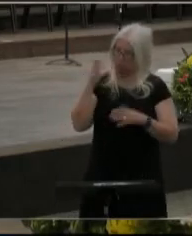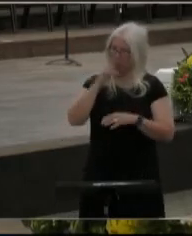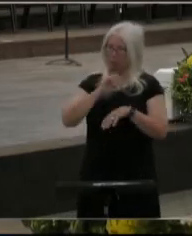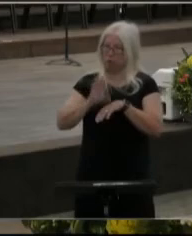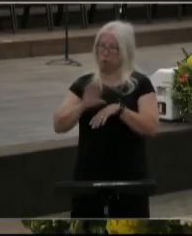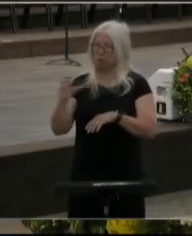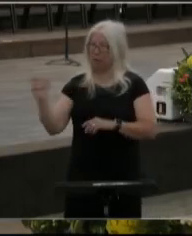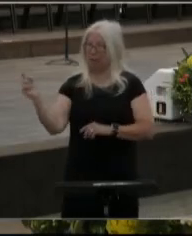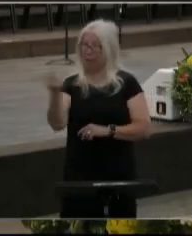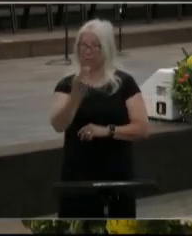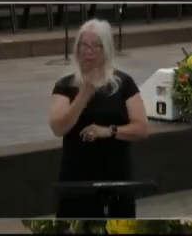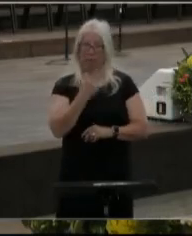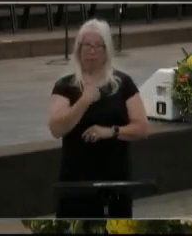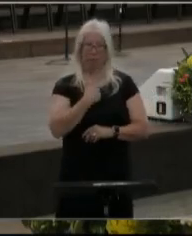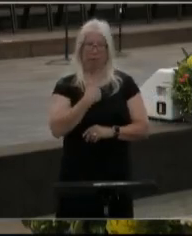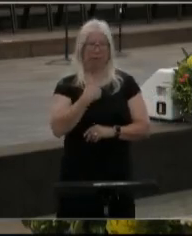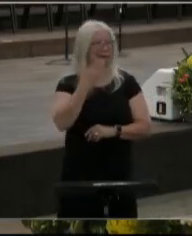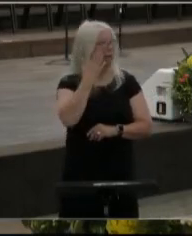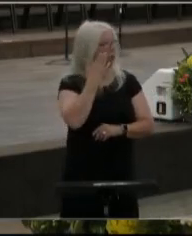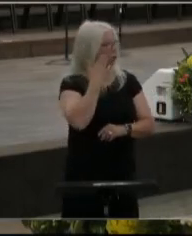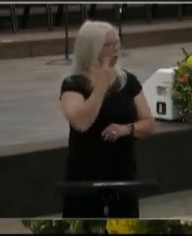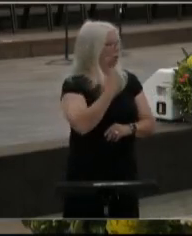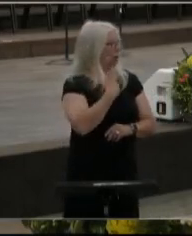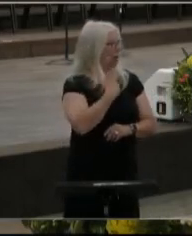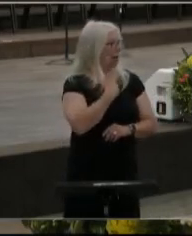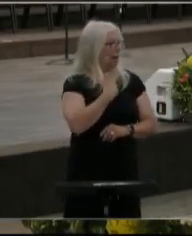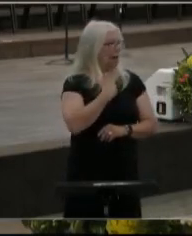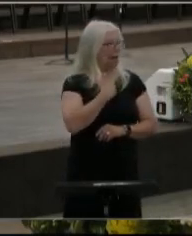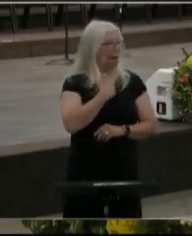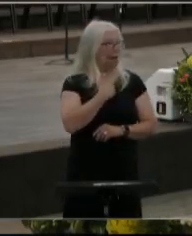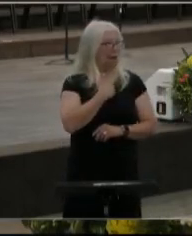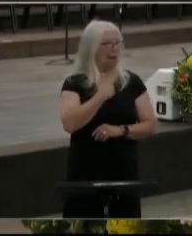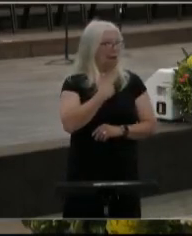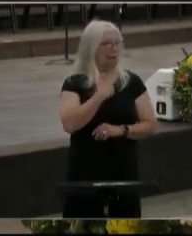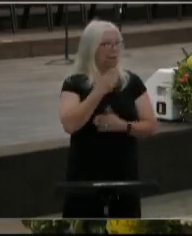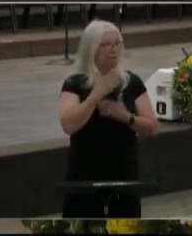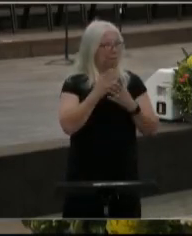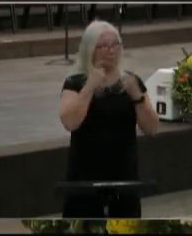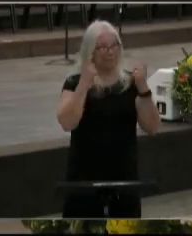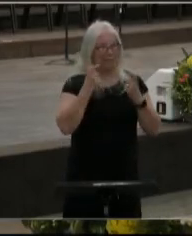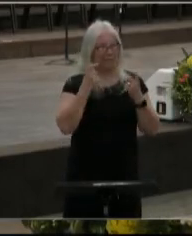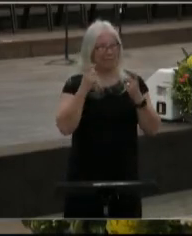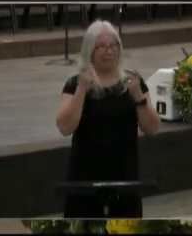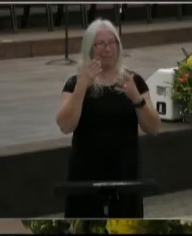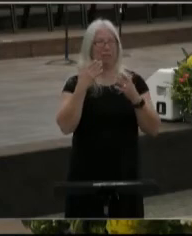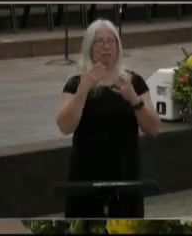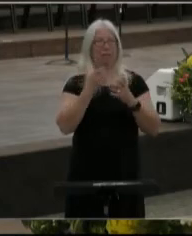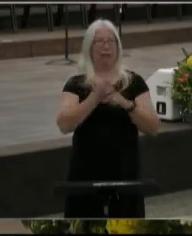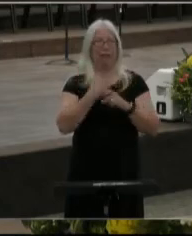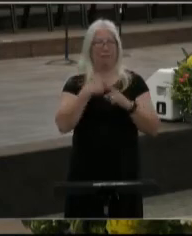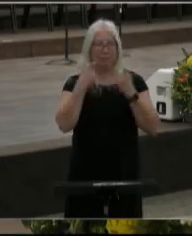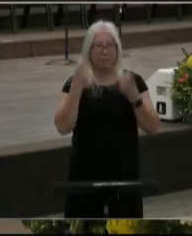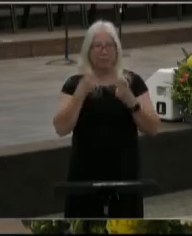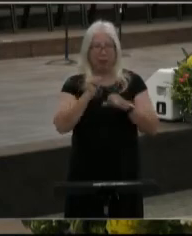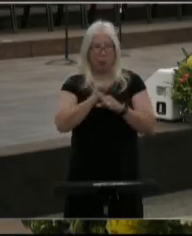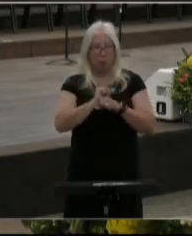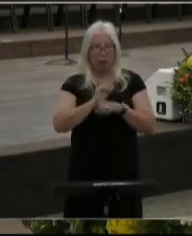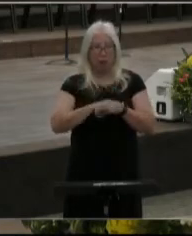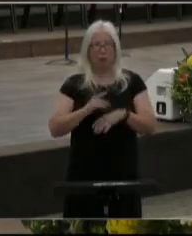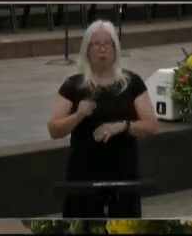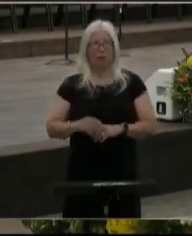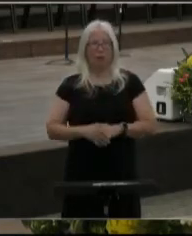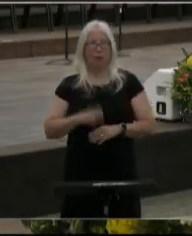it got back to me. Now, y'all know I have some sins that easily beset me, and one of those, I know. I'm working on them,